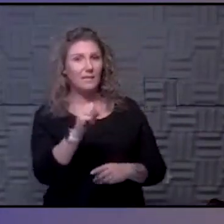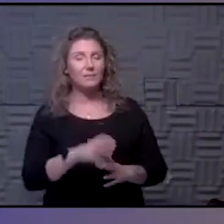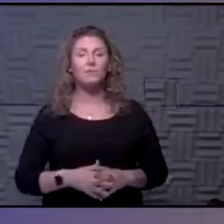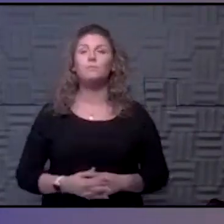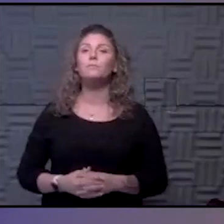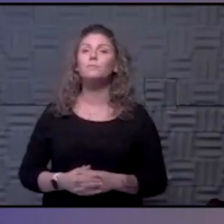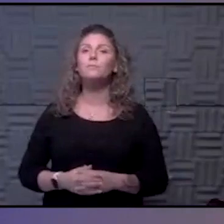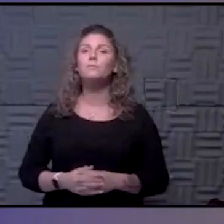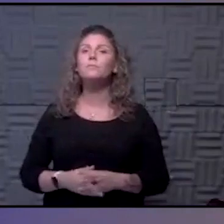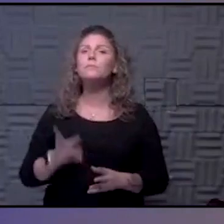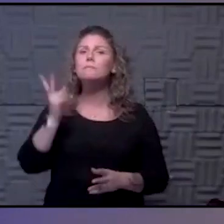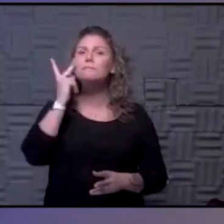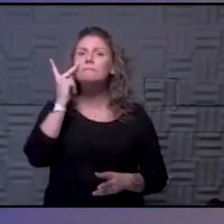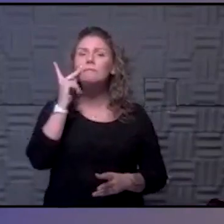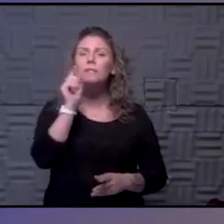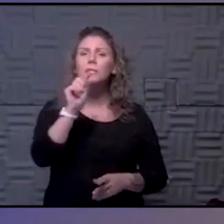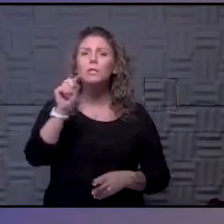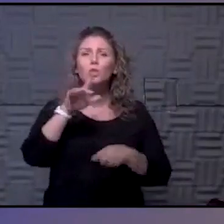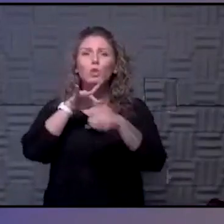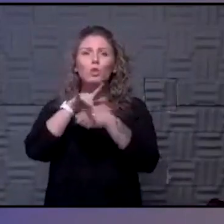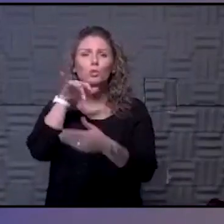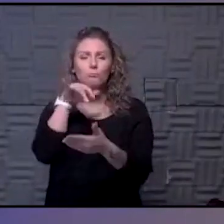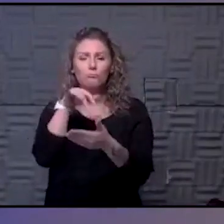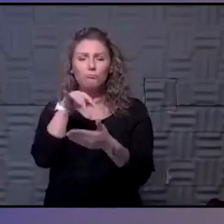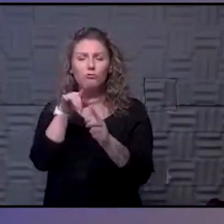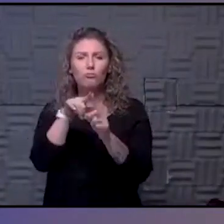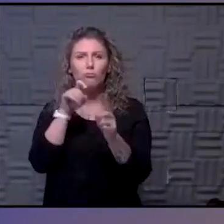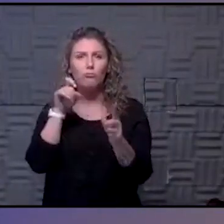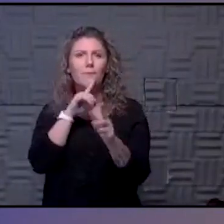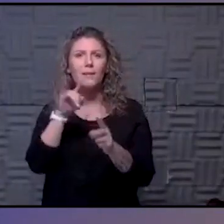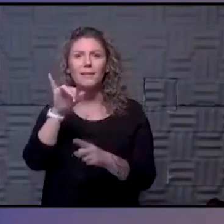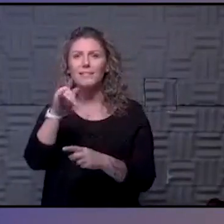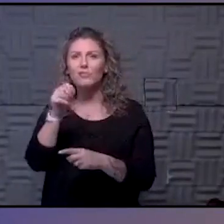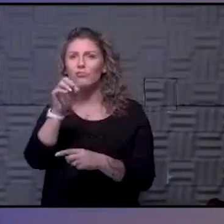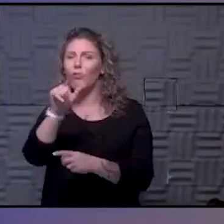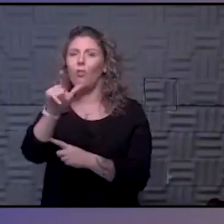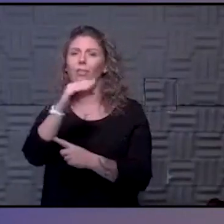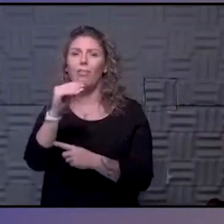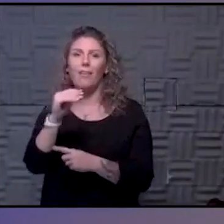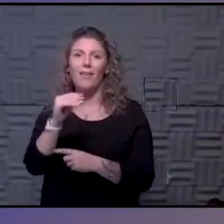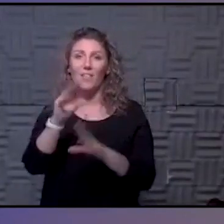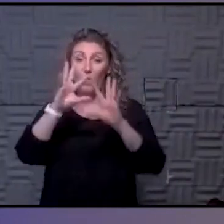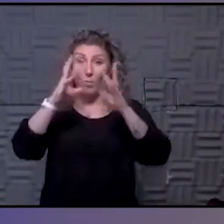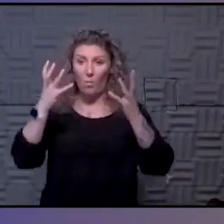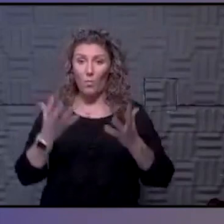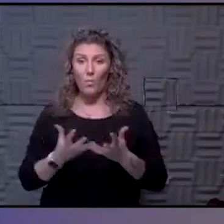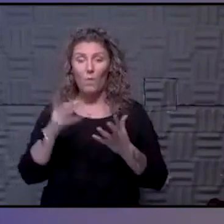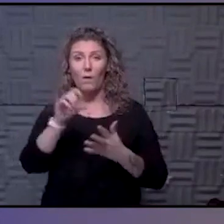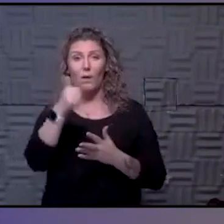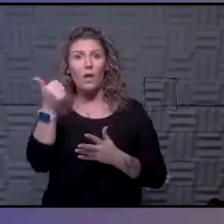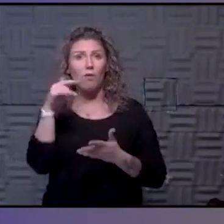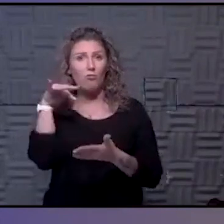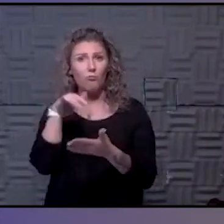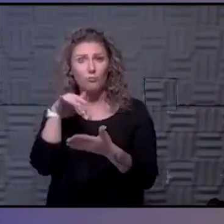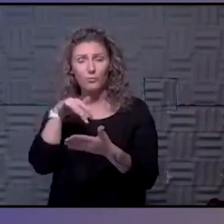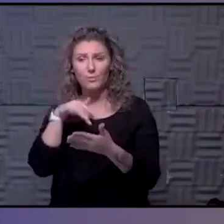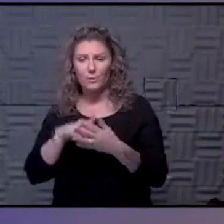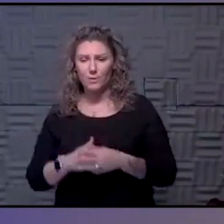we have seen from some of the early studies from Israel in the real world, and also some other studies,